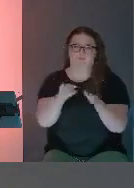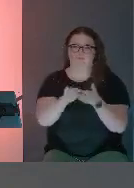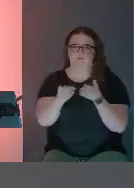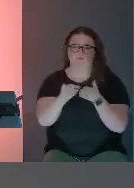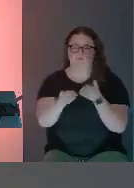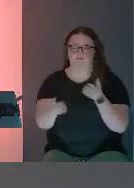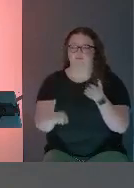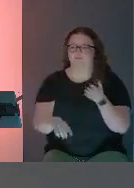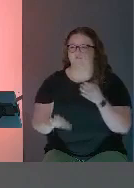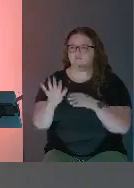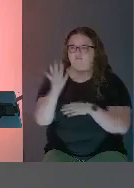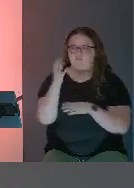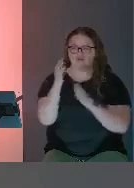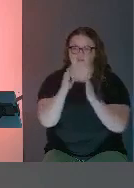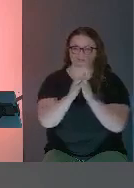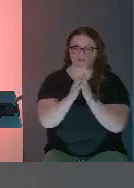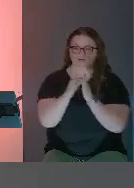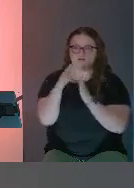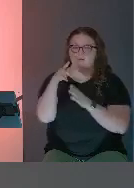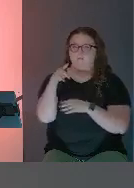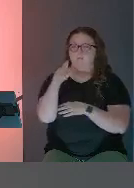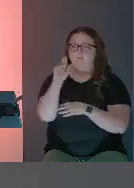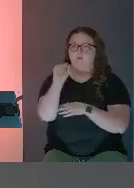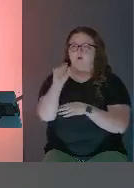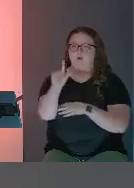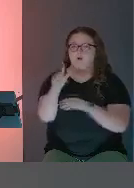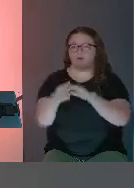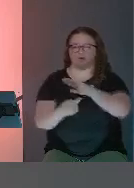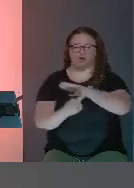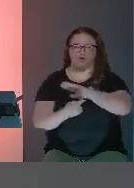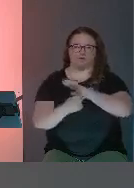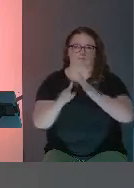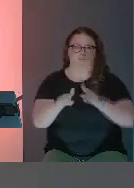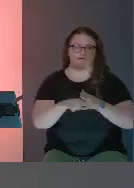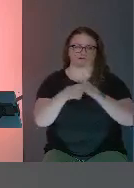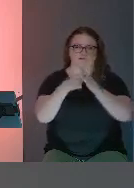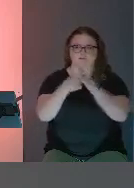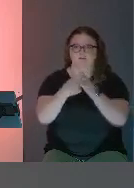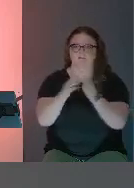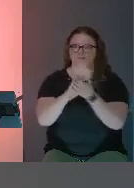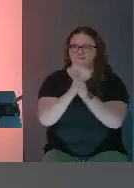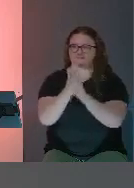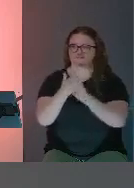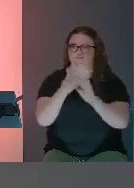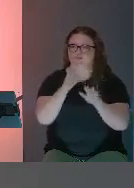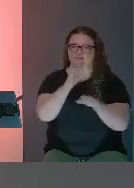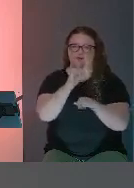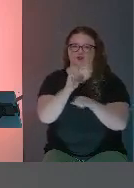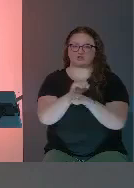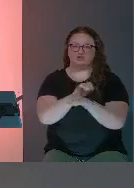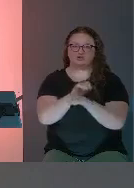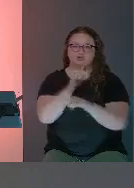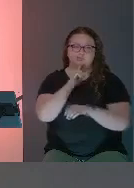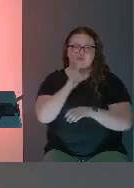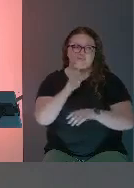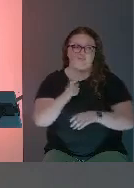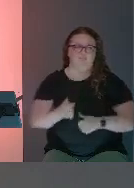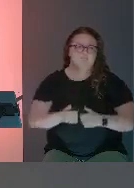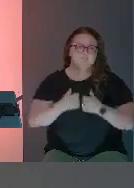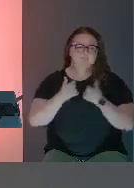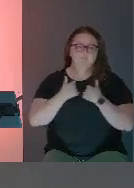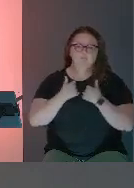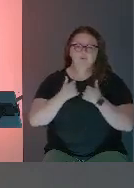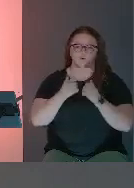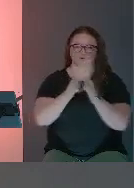This 5th chapter where the Apostle Paul begins to get really practical with these believers that had so